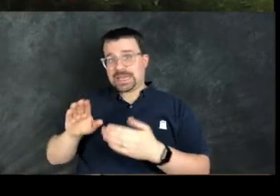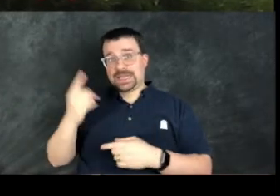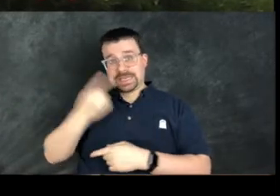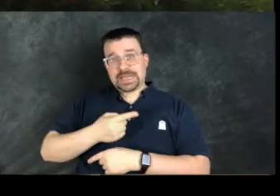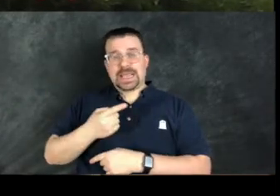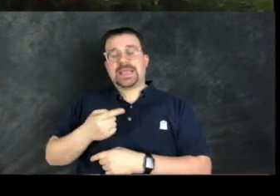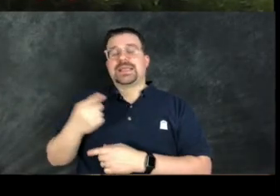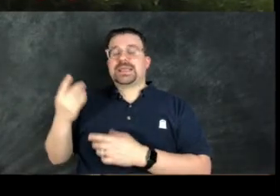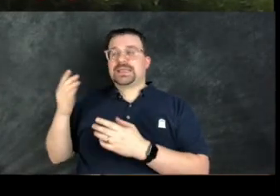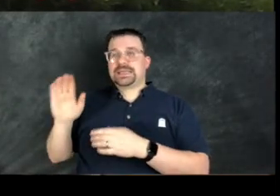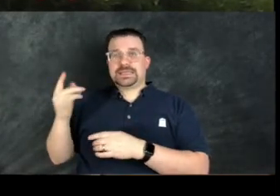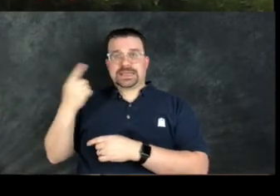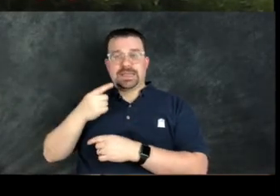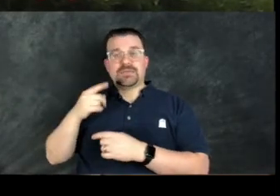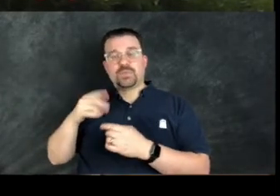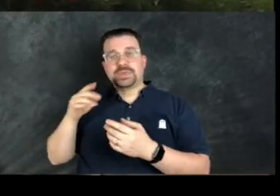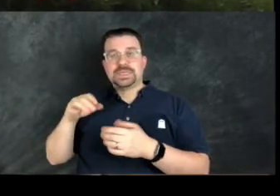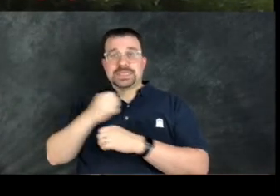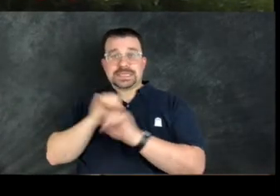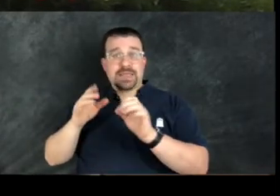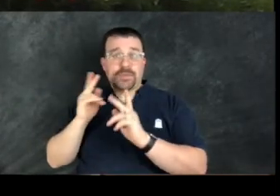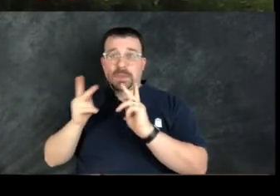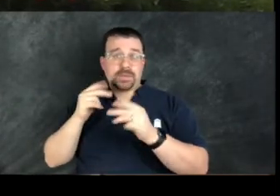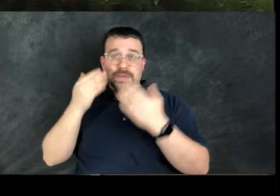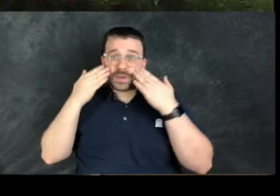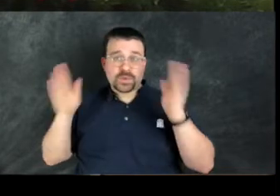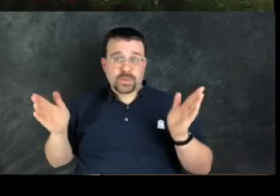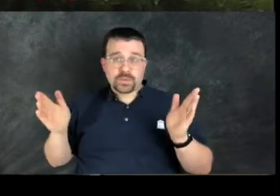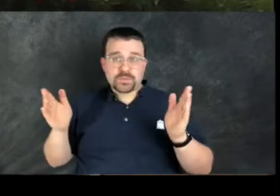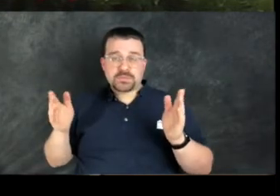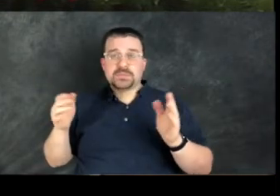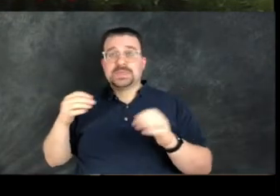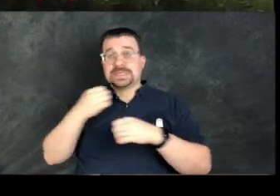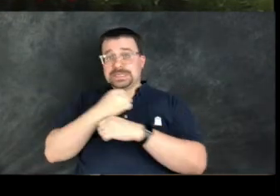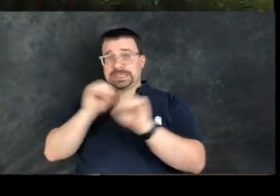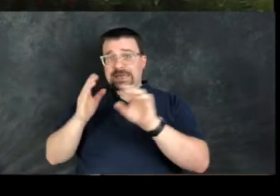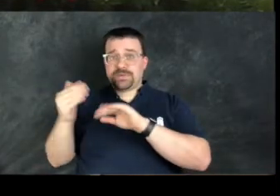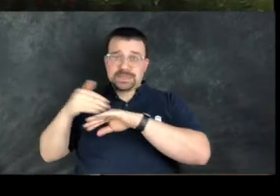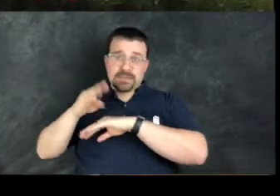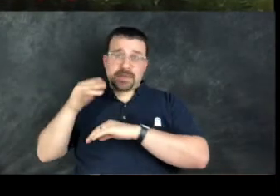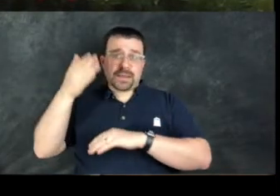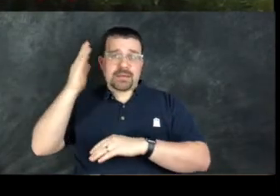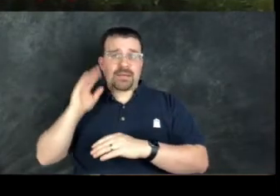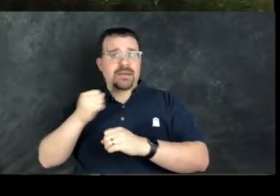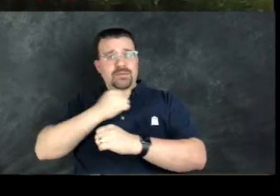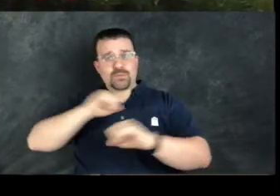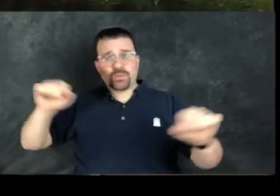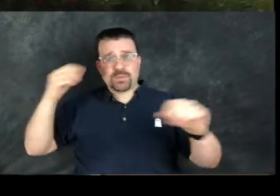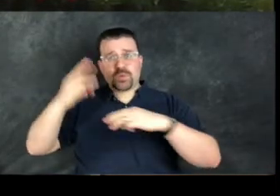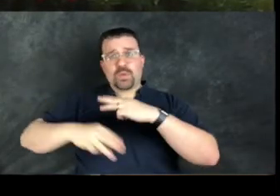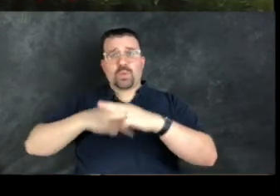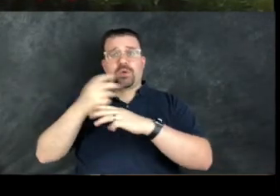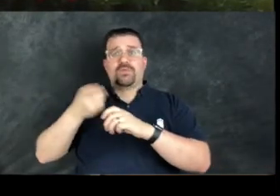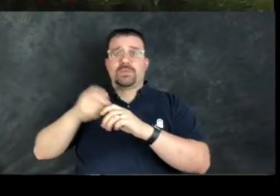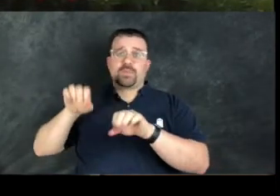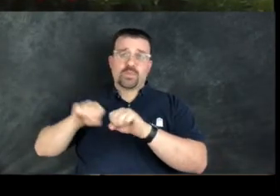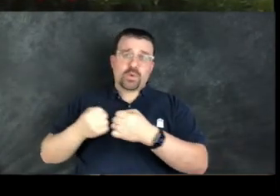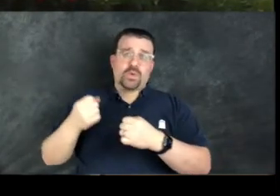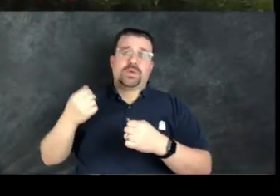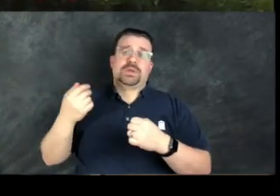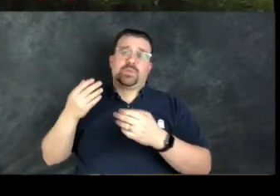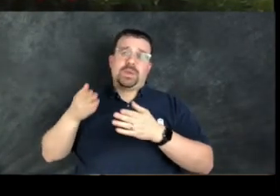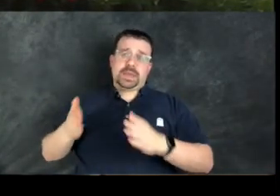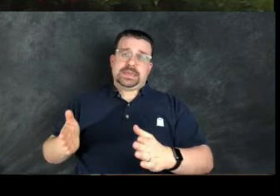know. The Savior sent by God to redeem the world from its brokenness, whose